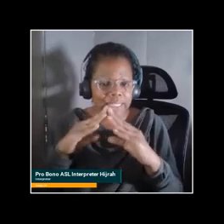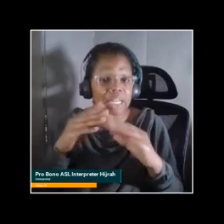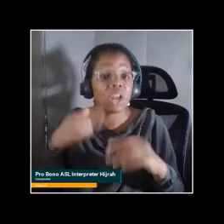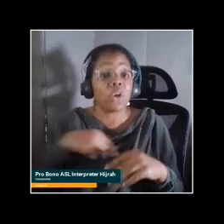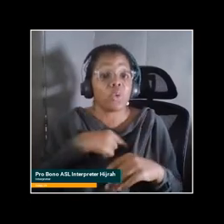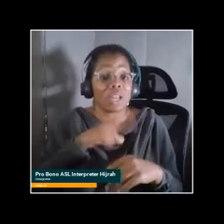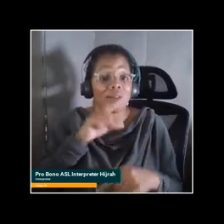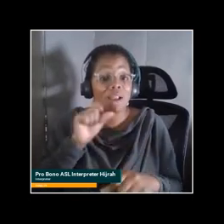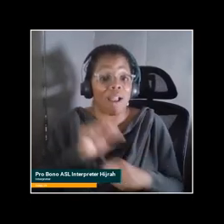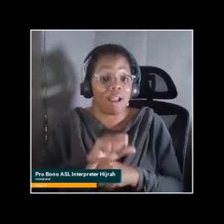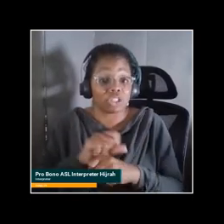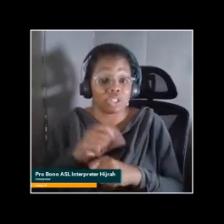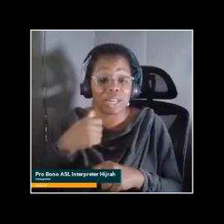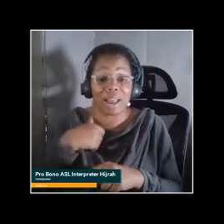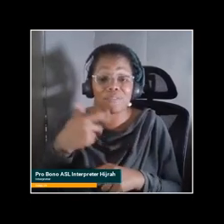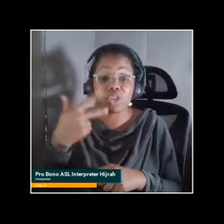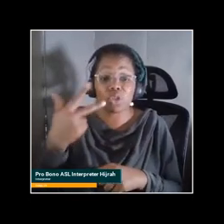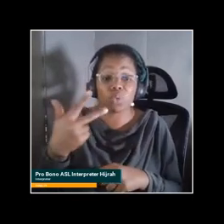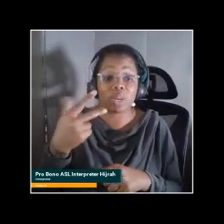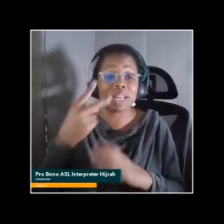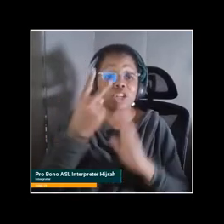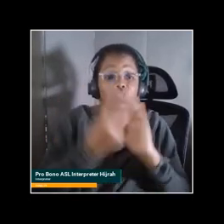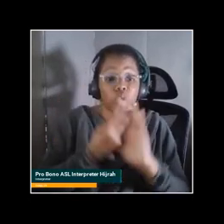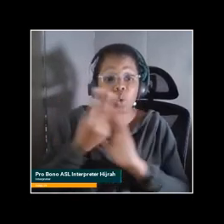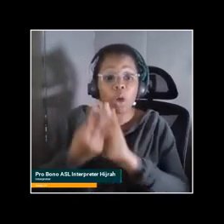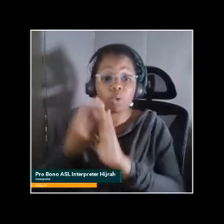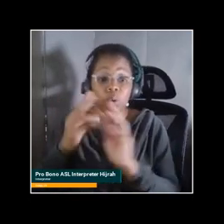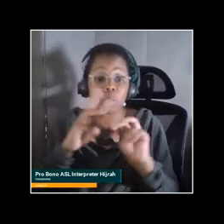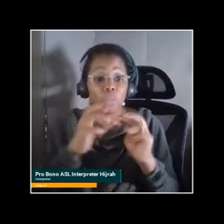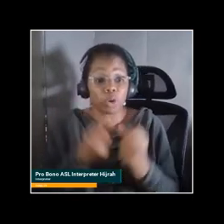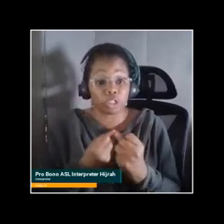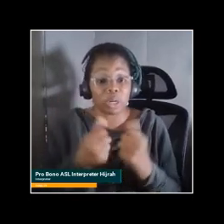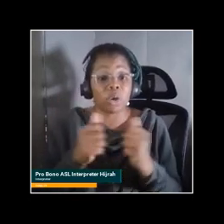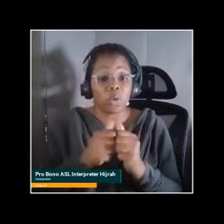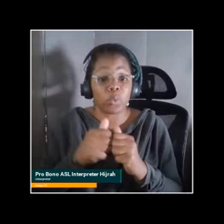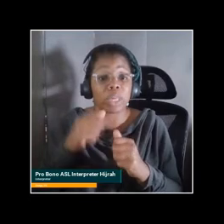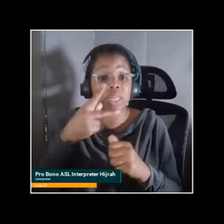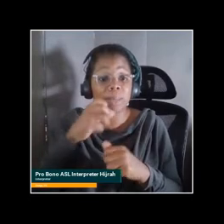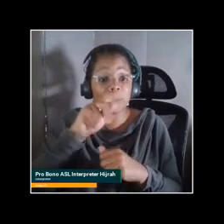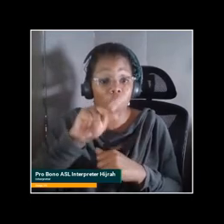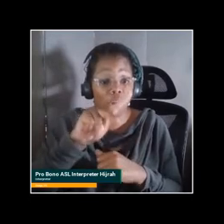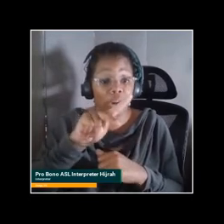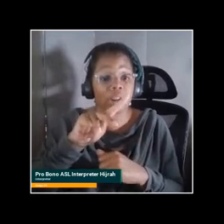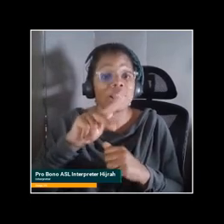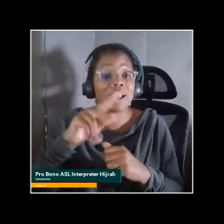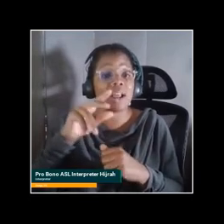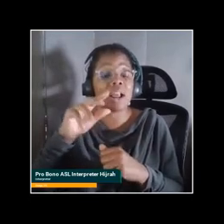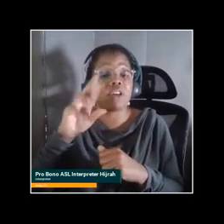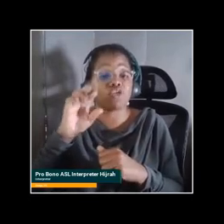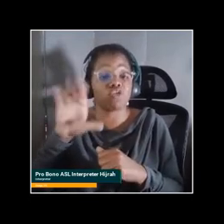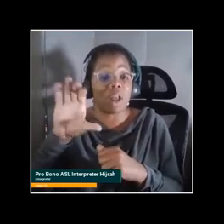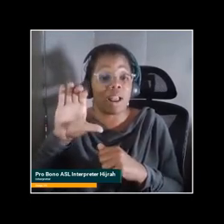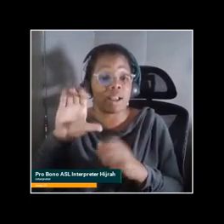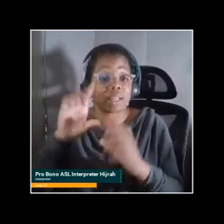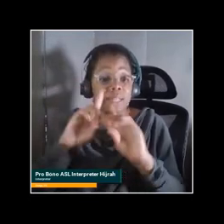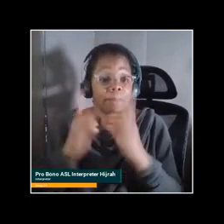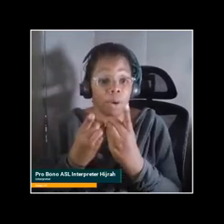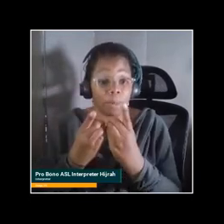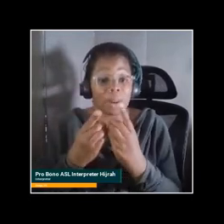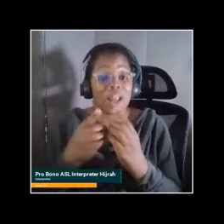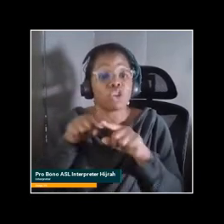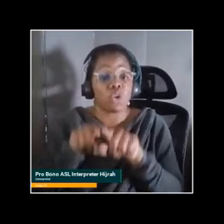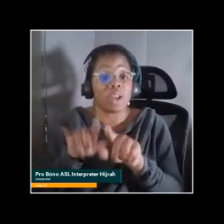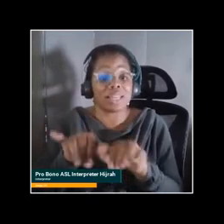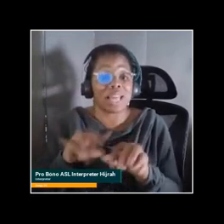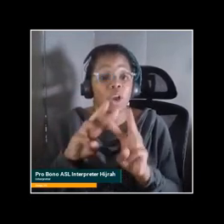have three 2-hour workshop with the park and rec departments. And we in that workshop,